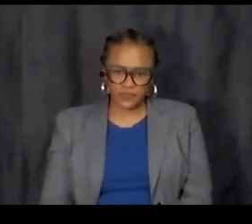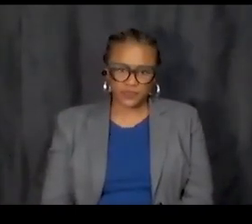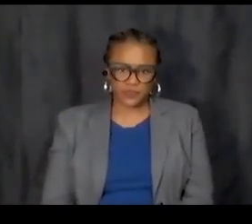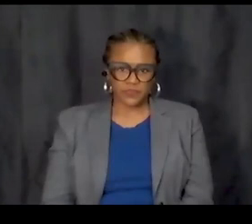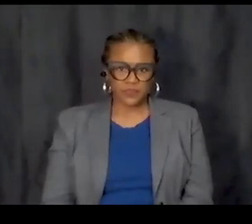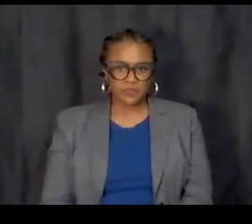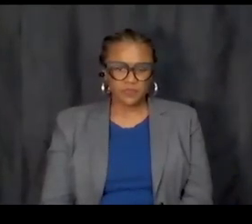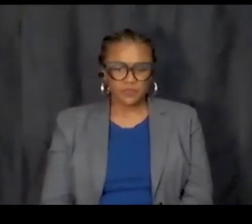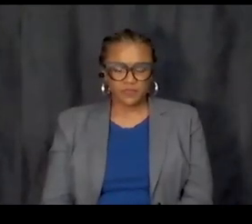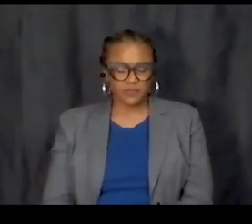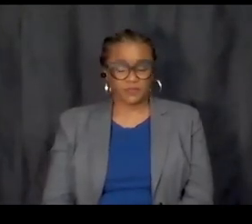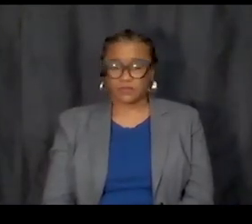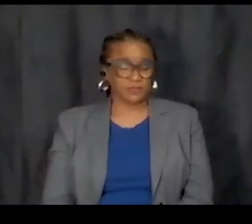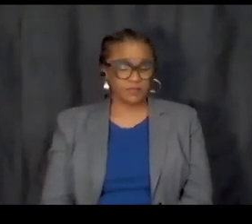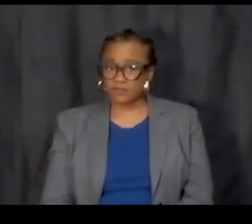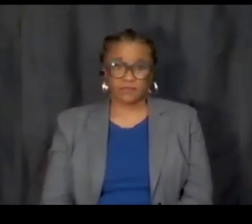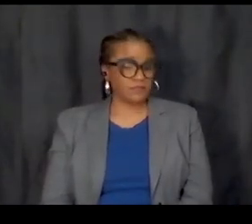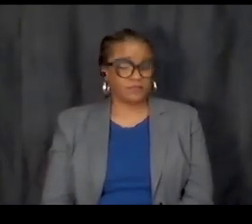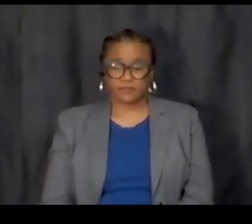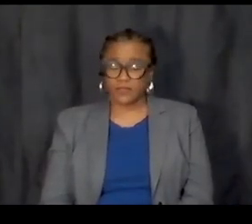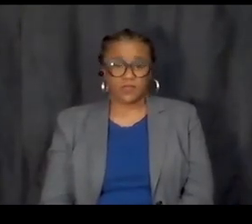Totally made sense for me.